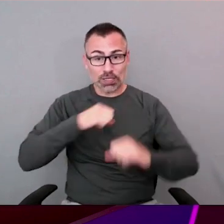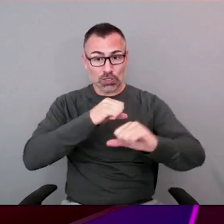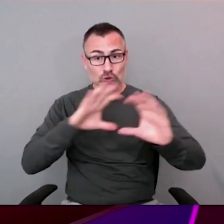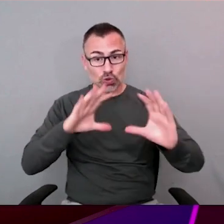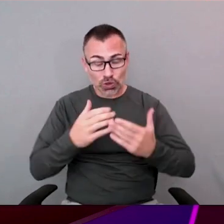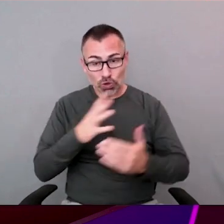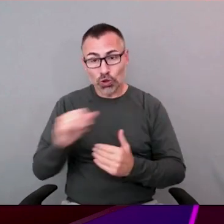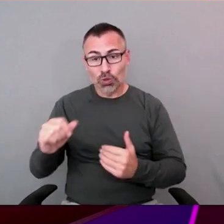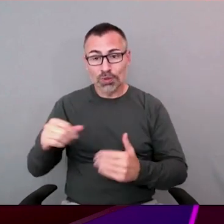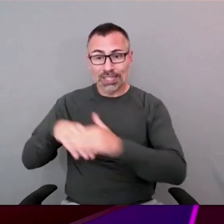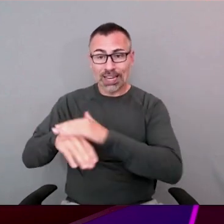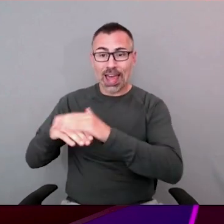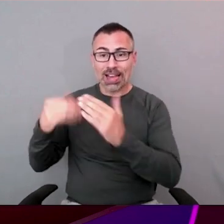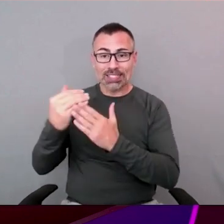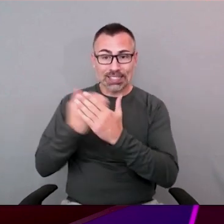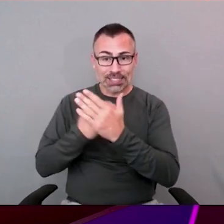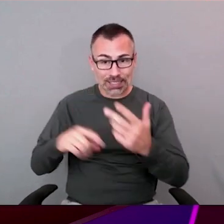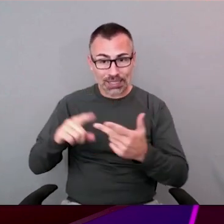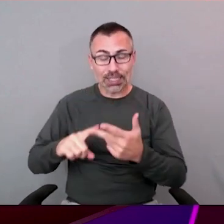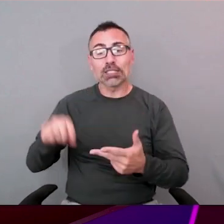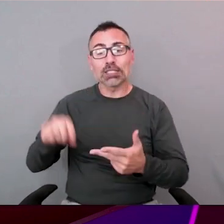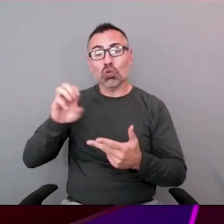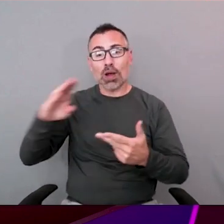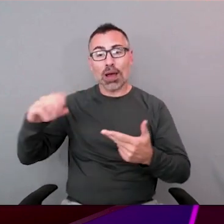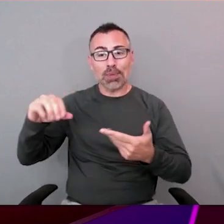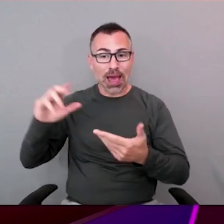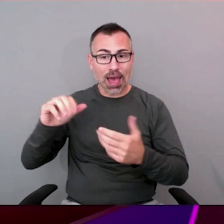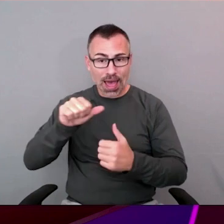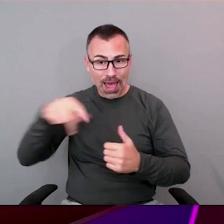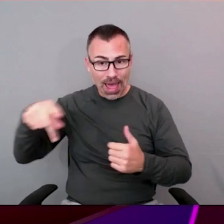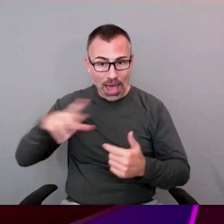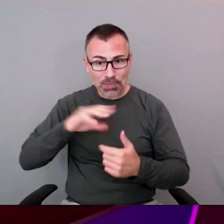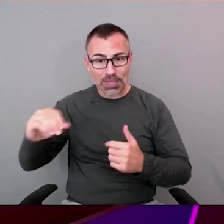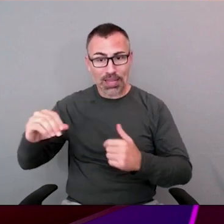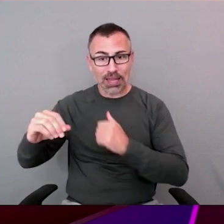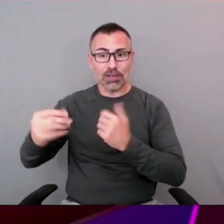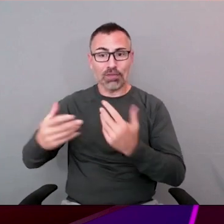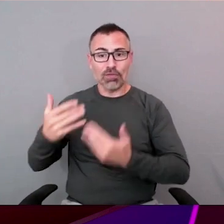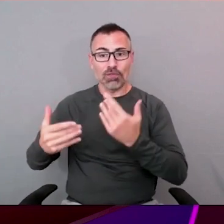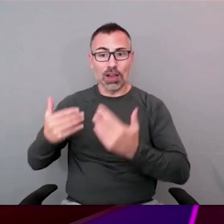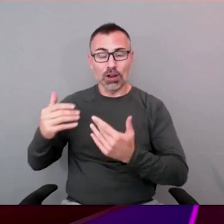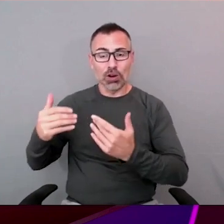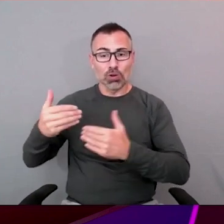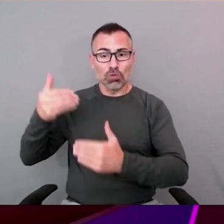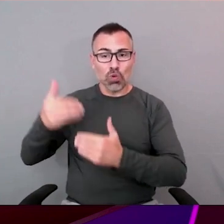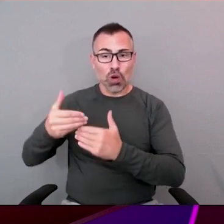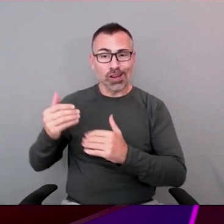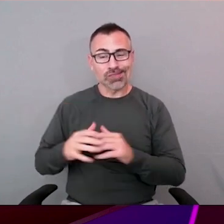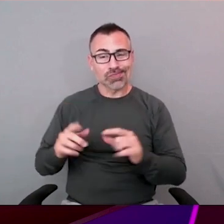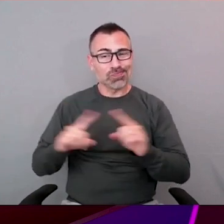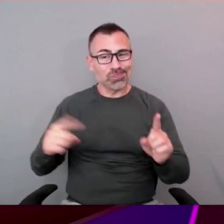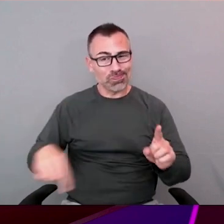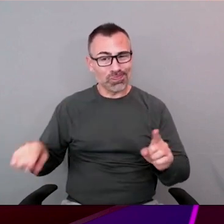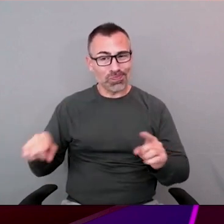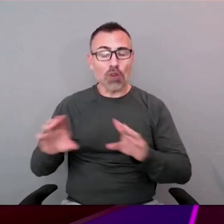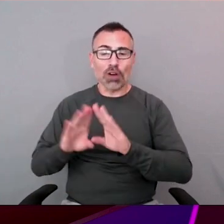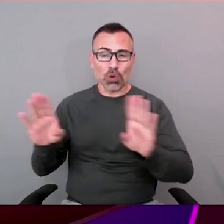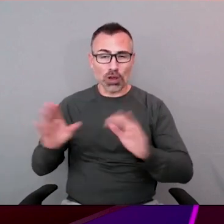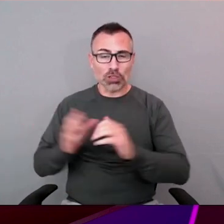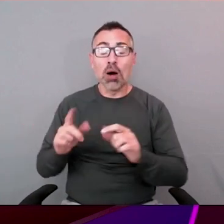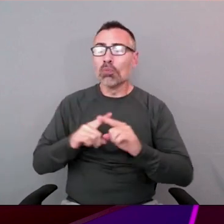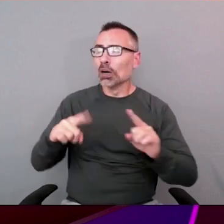web application firewalls. But I think in general, you know, for this certification, security's got to be a top priority for anybody building in AWS.